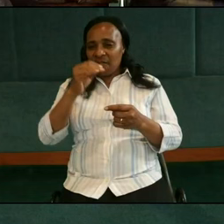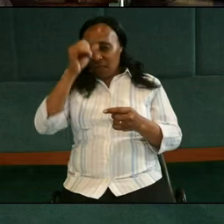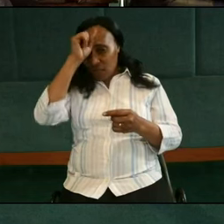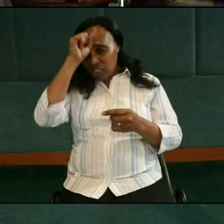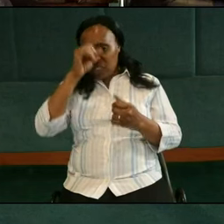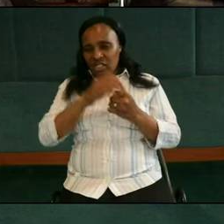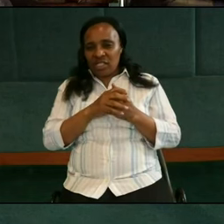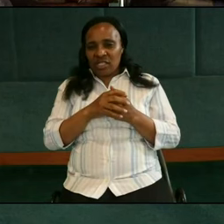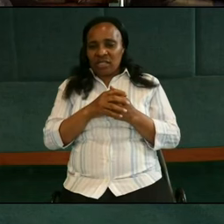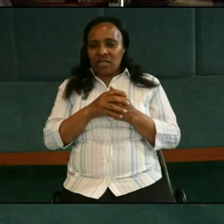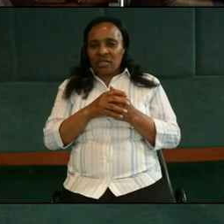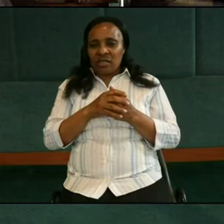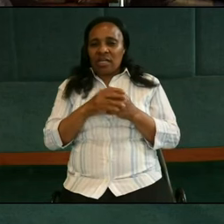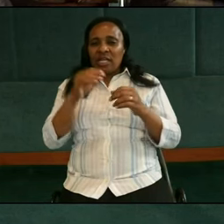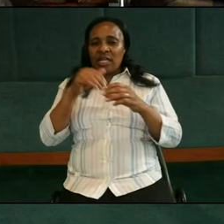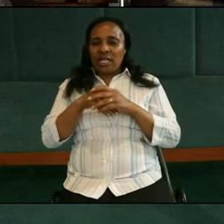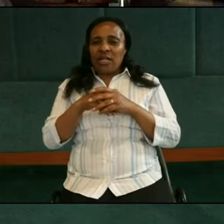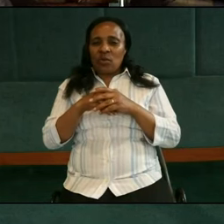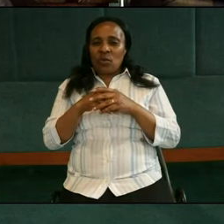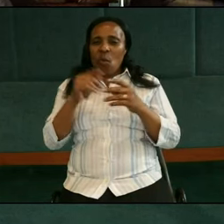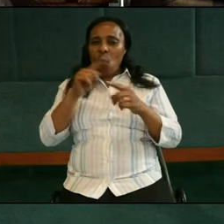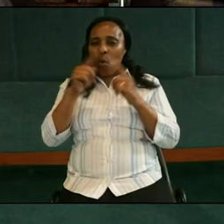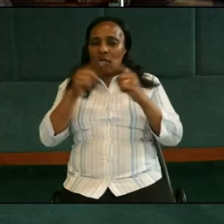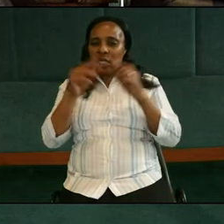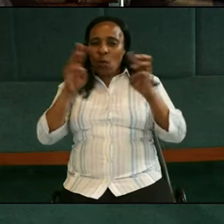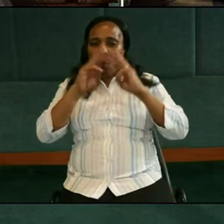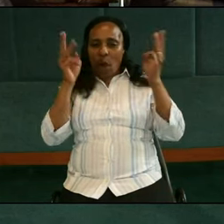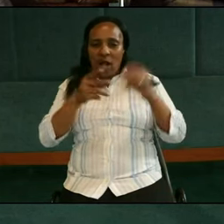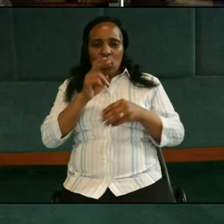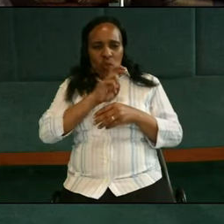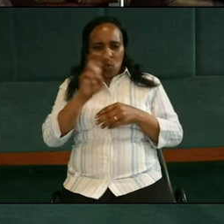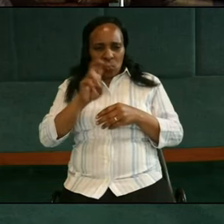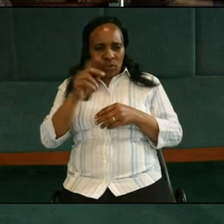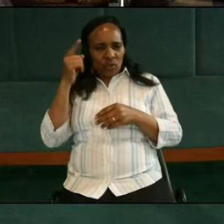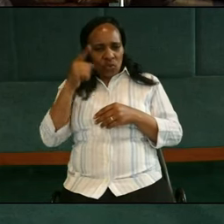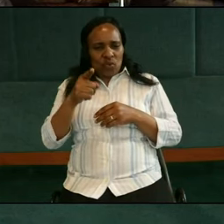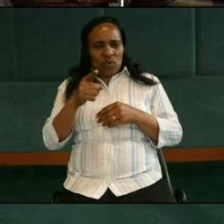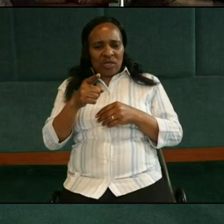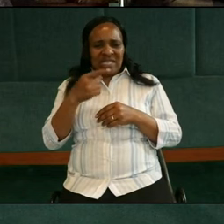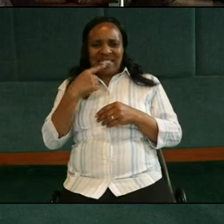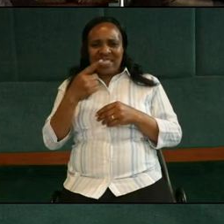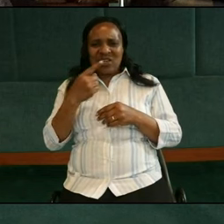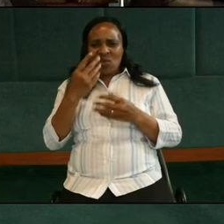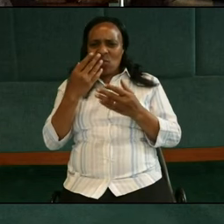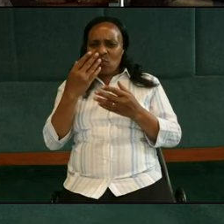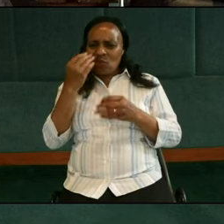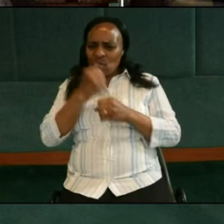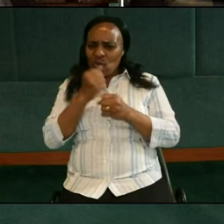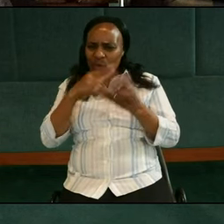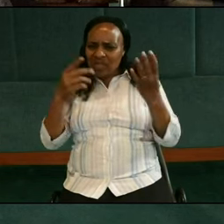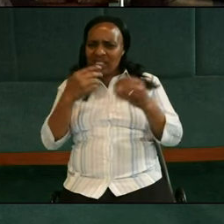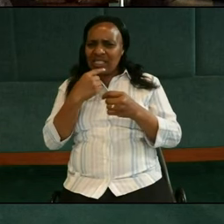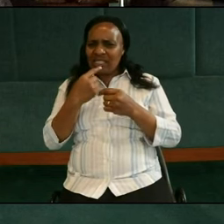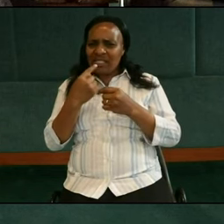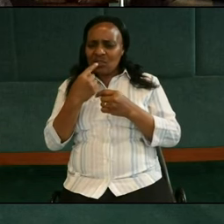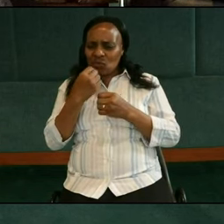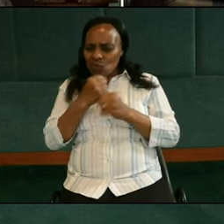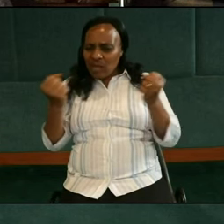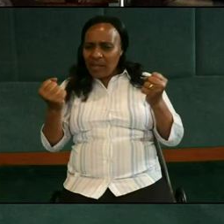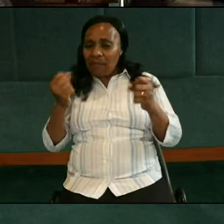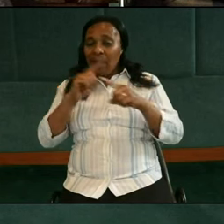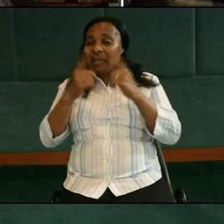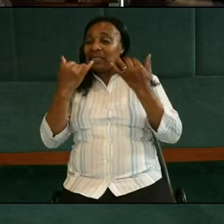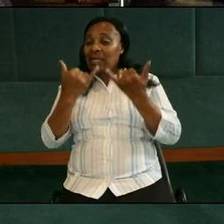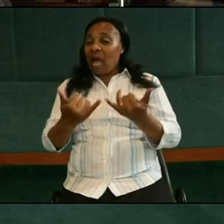be foolish in terms of when the world looks at you, they're like, why is this chick doing what she's doing? Mm. But in the end, you end